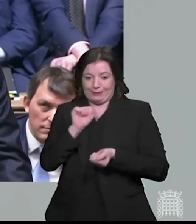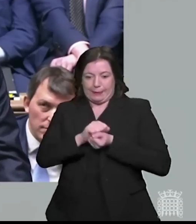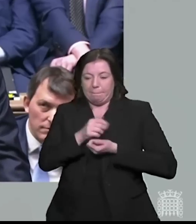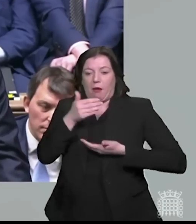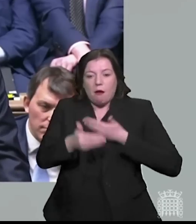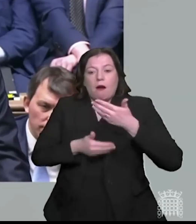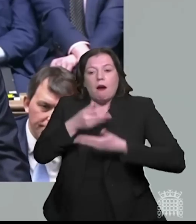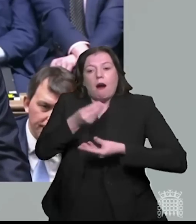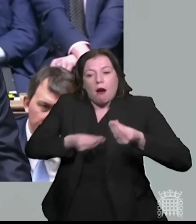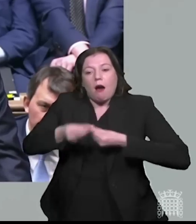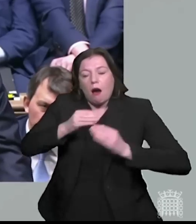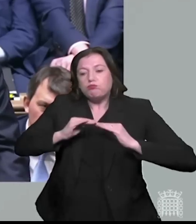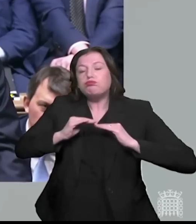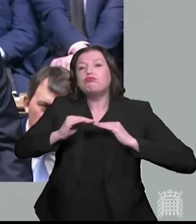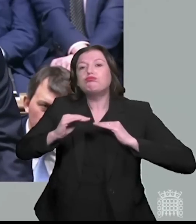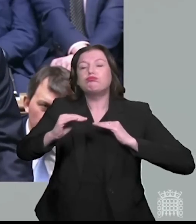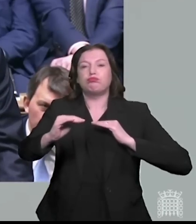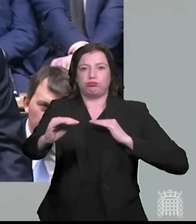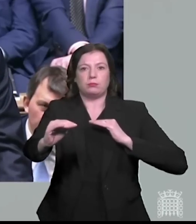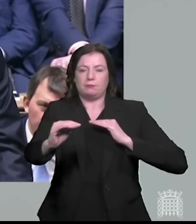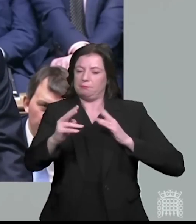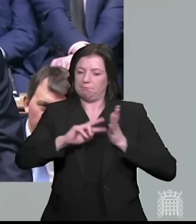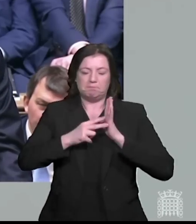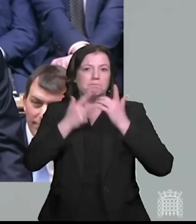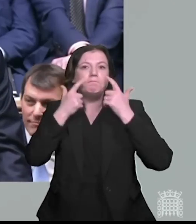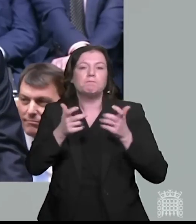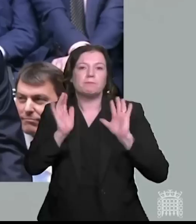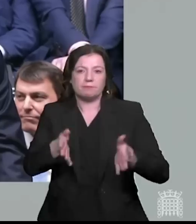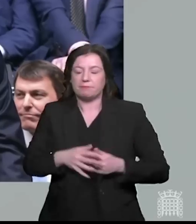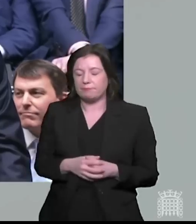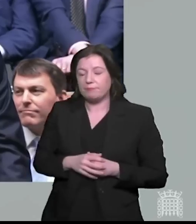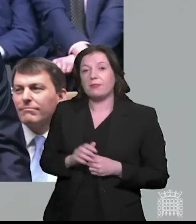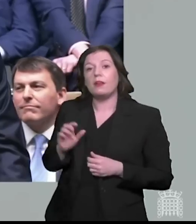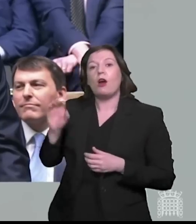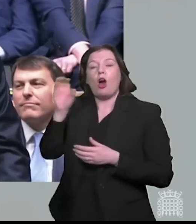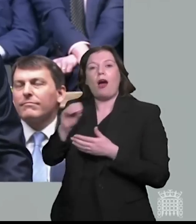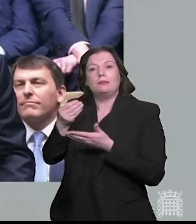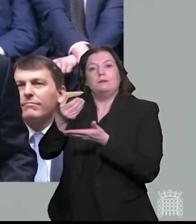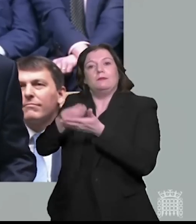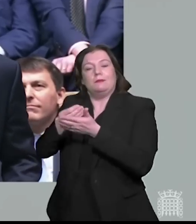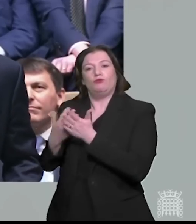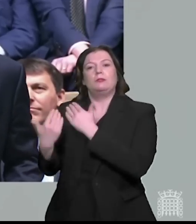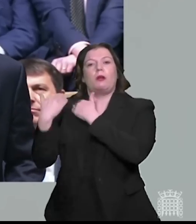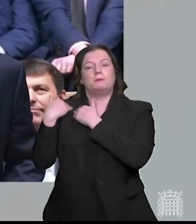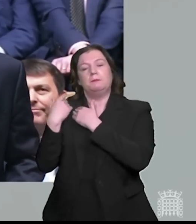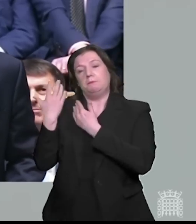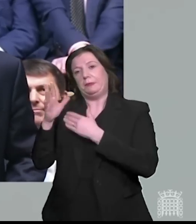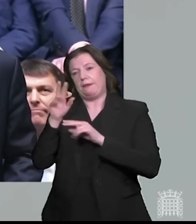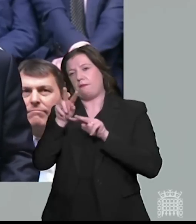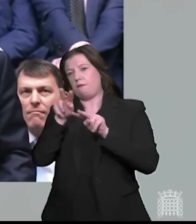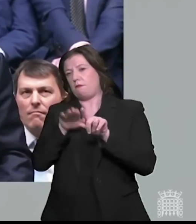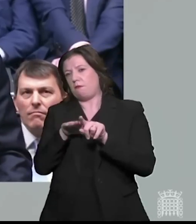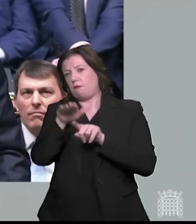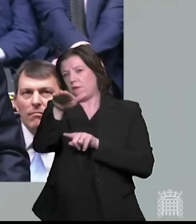for economic stability. Today, the Office for Budget Responsibility forecasts that because of